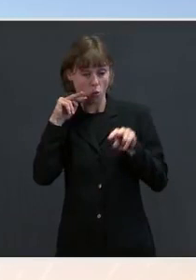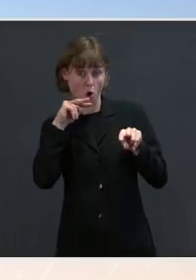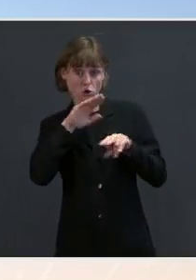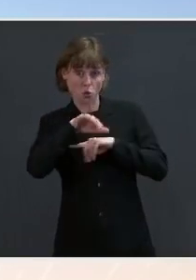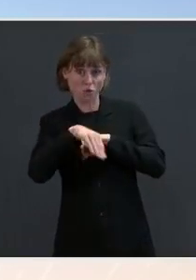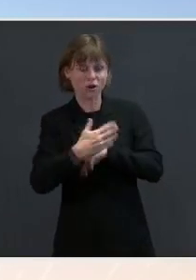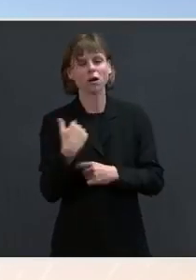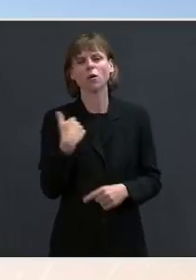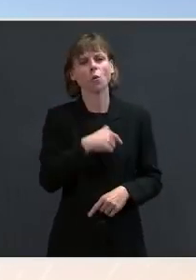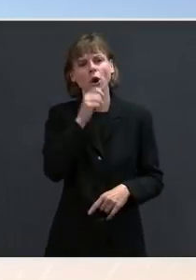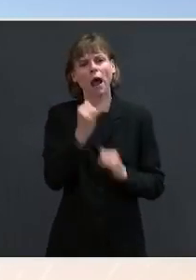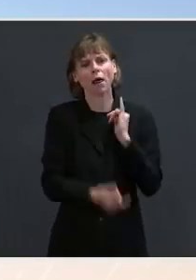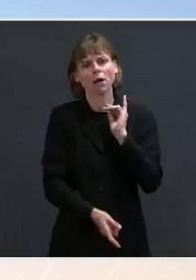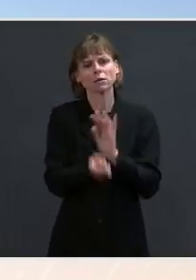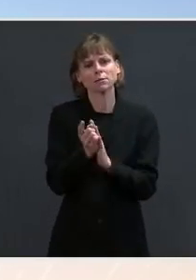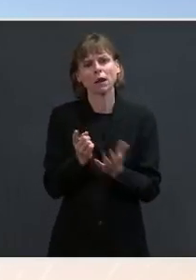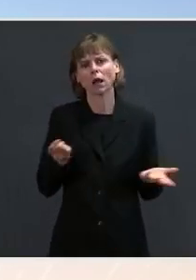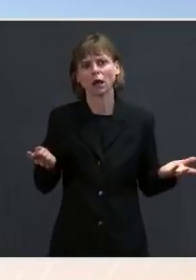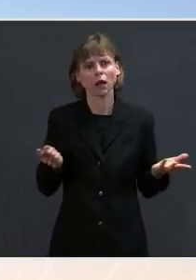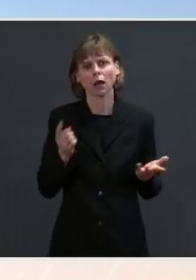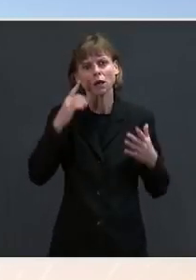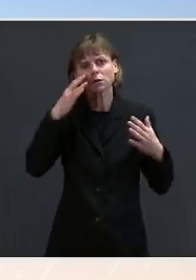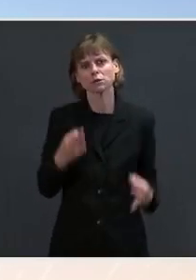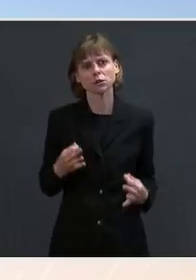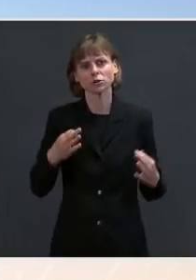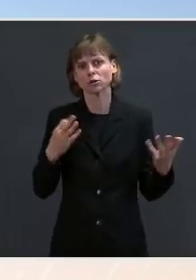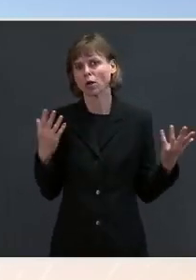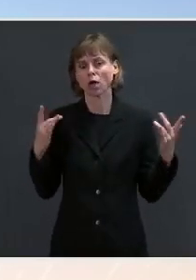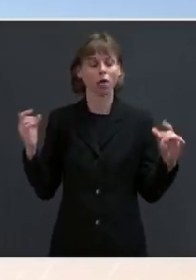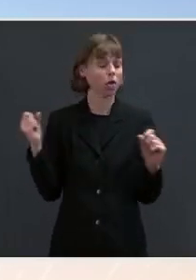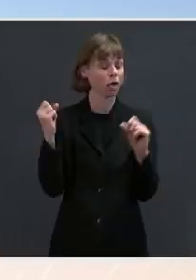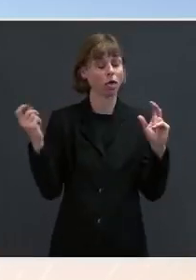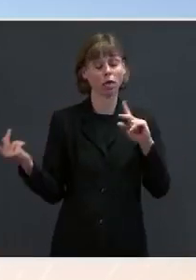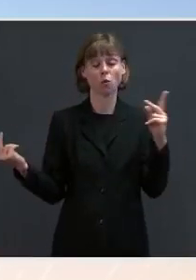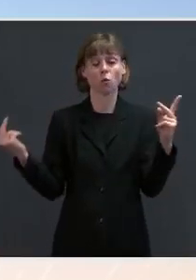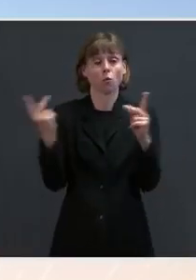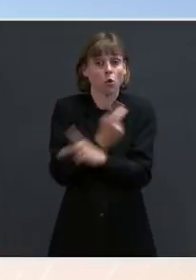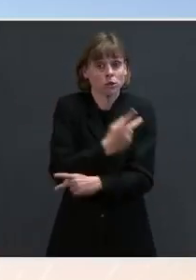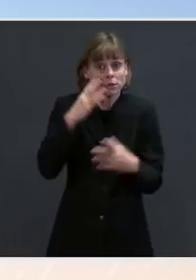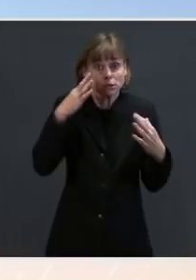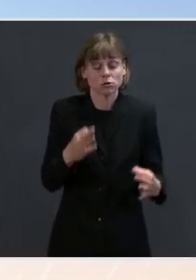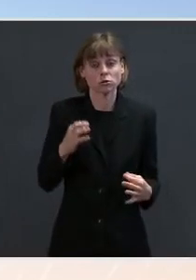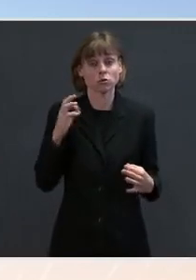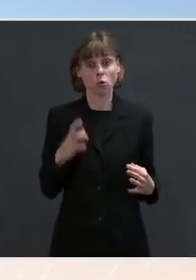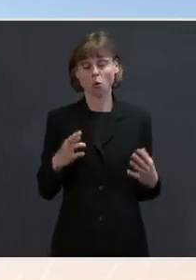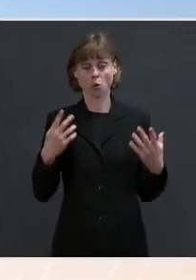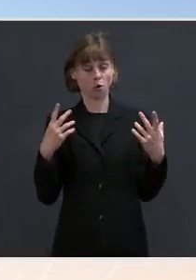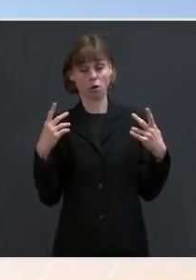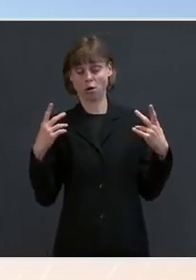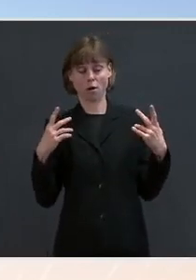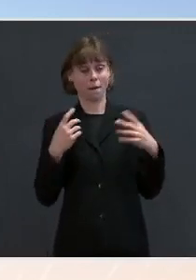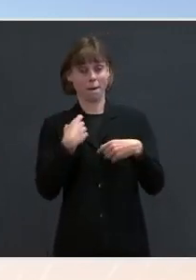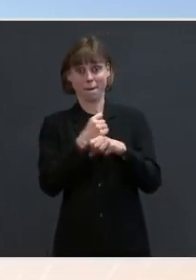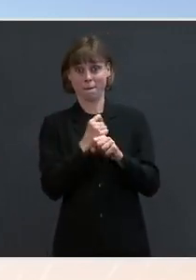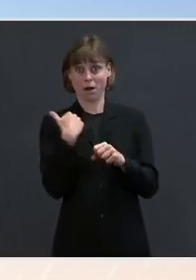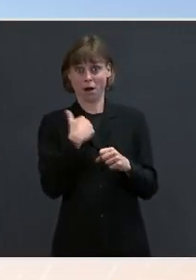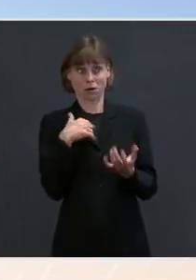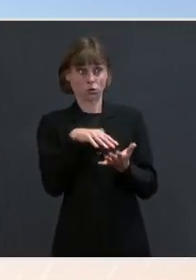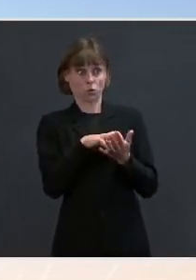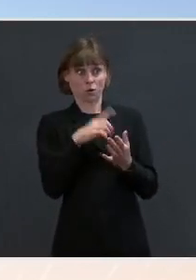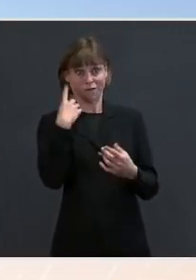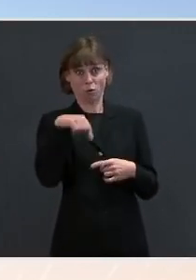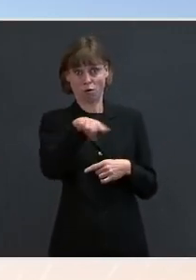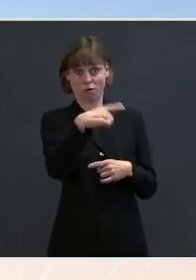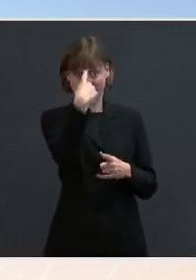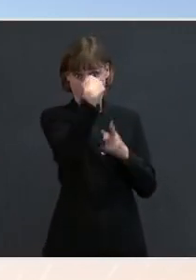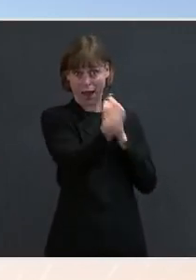a hasty or ill-informed decision that further escalates the decision or plays into the hands of our adversaries. Let me ask one last question. Given the news that came out